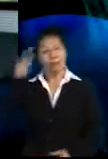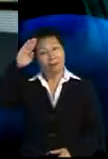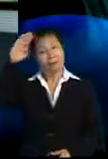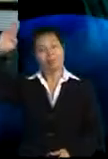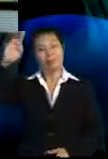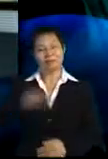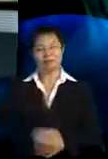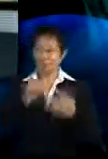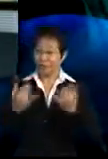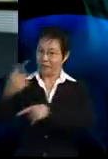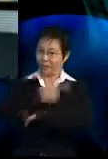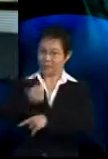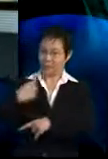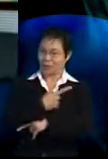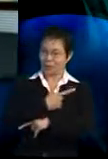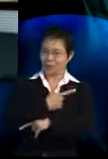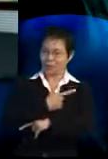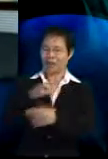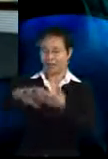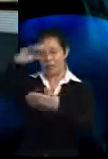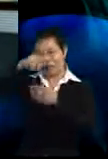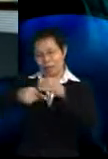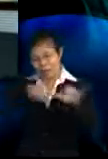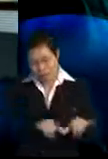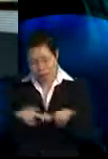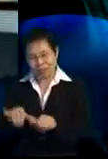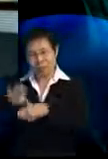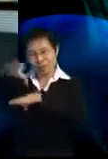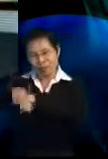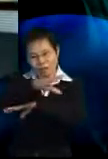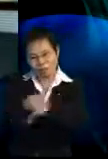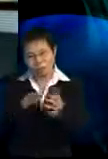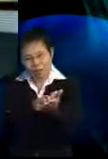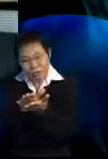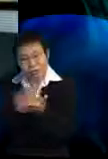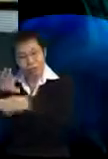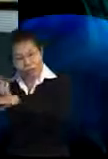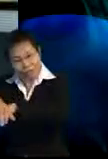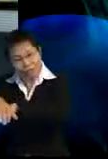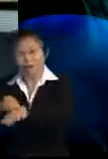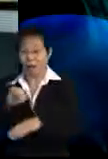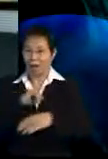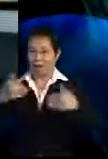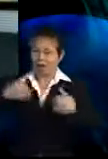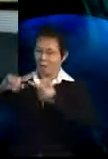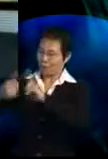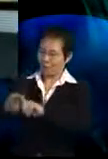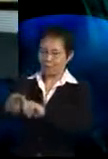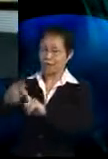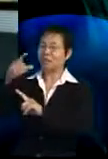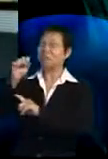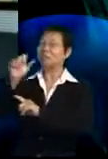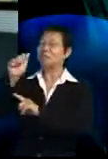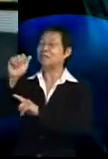Hello! Today we are going to learn about measuring force and frictional force. I have my friends Shaiful